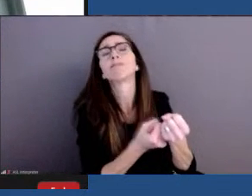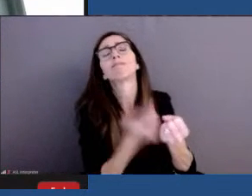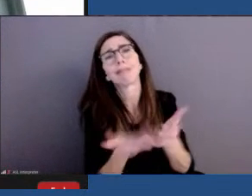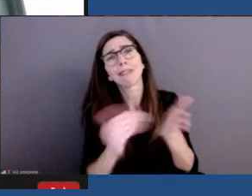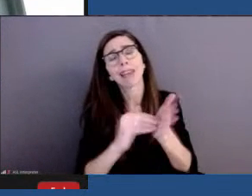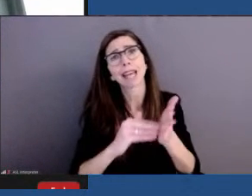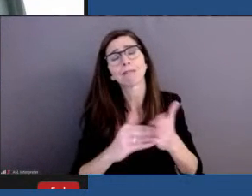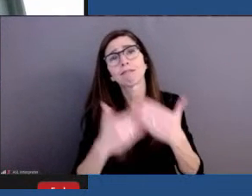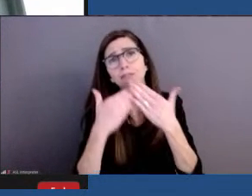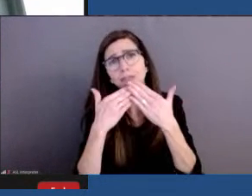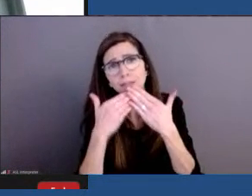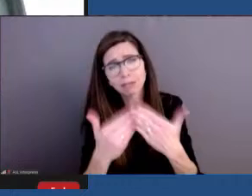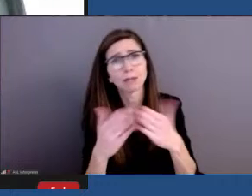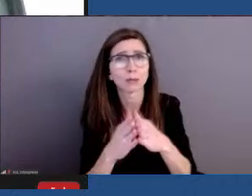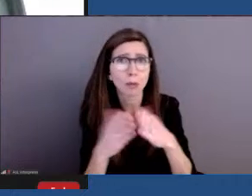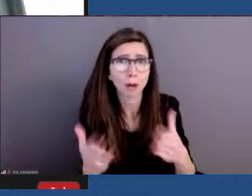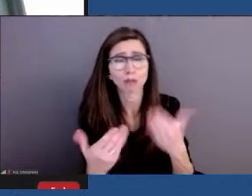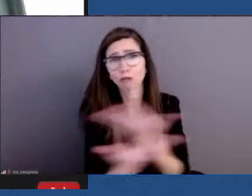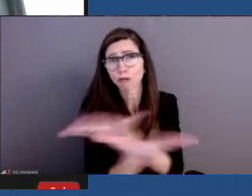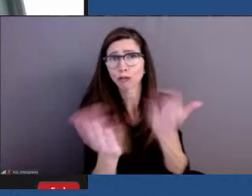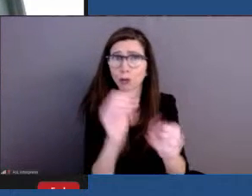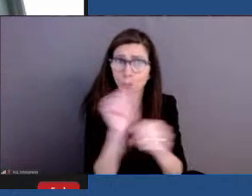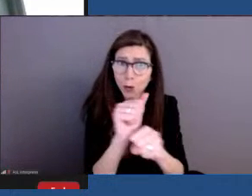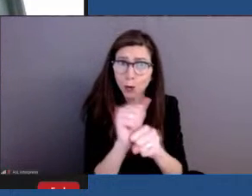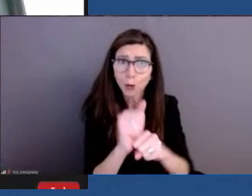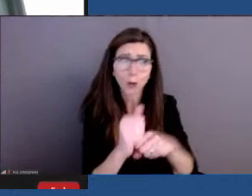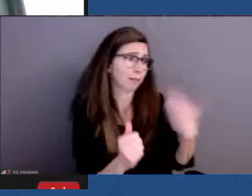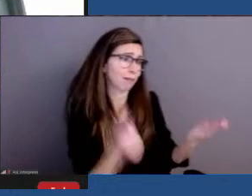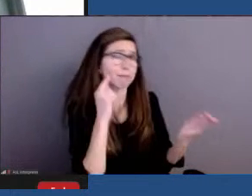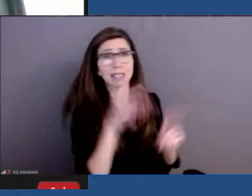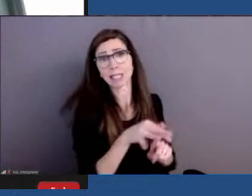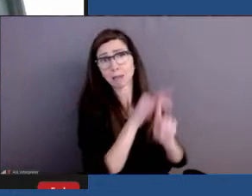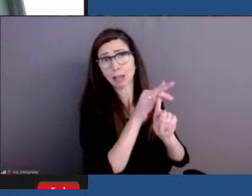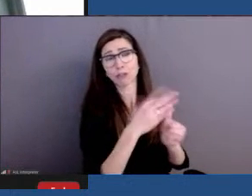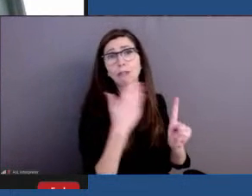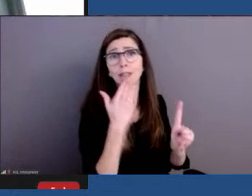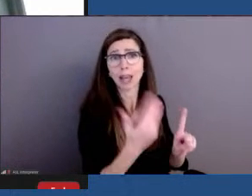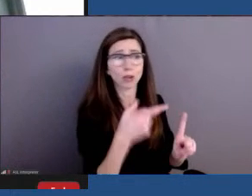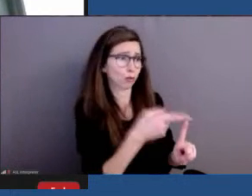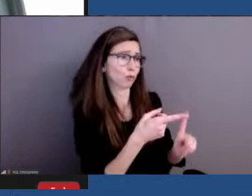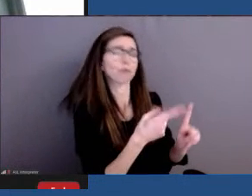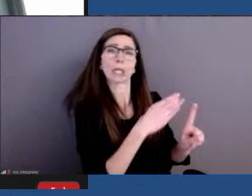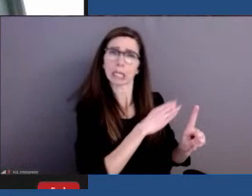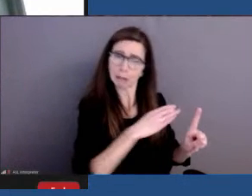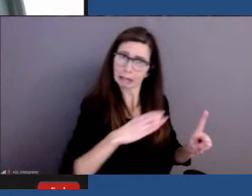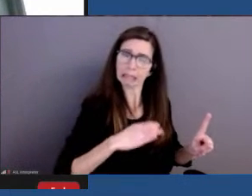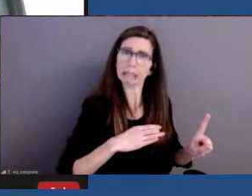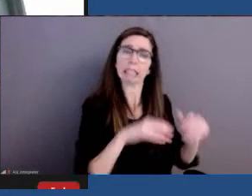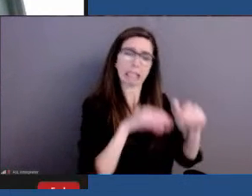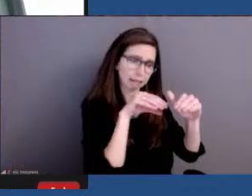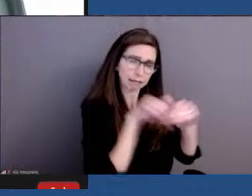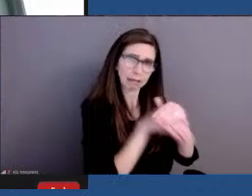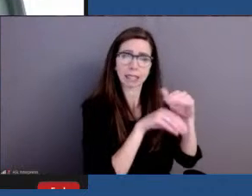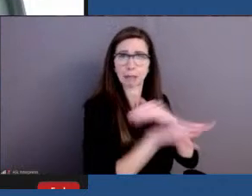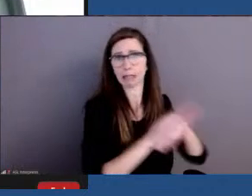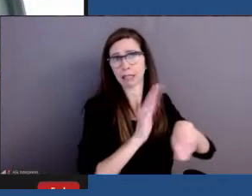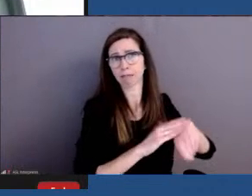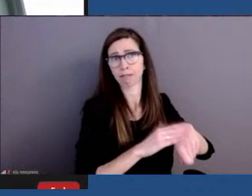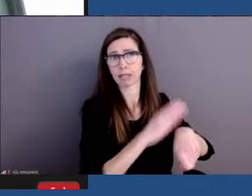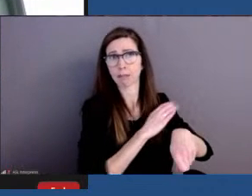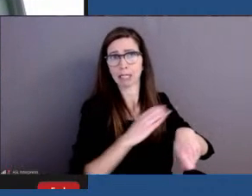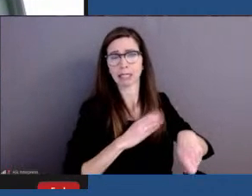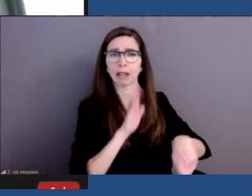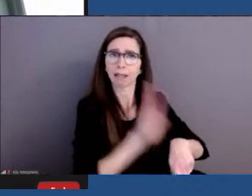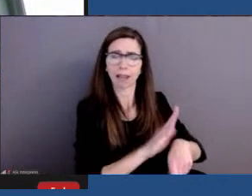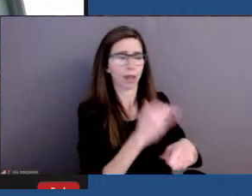all. Merci beaucoup. And special thanks, of course, to our volunteers, members of the community, and my colleagues from City Council who have shown their interest